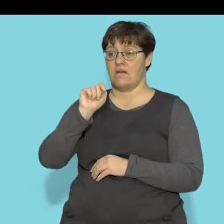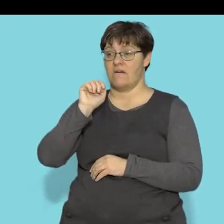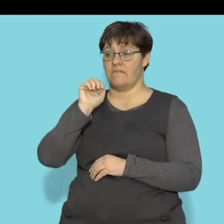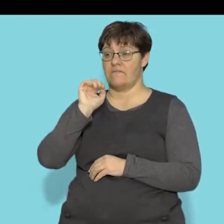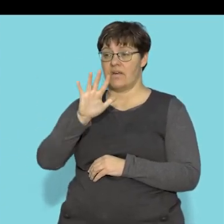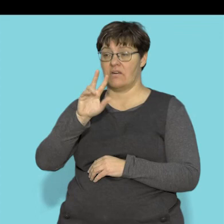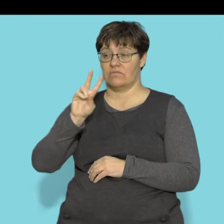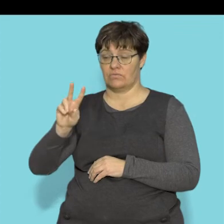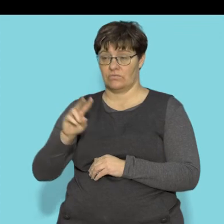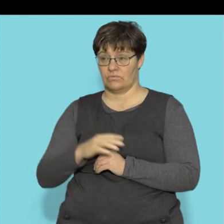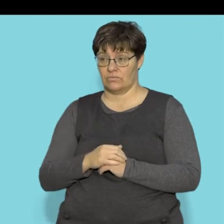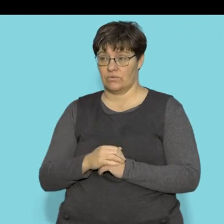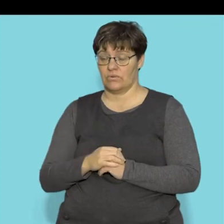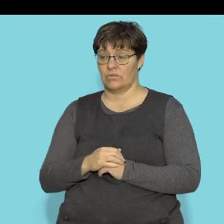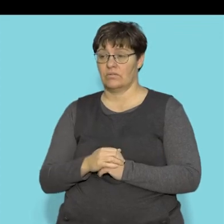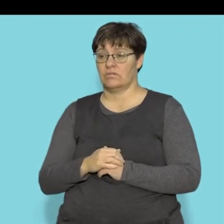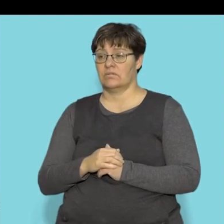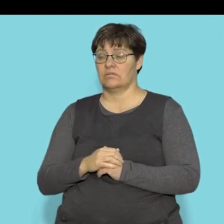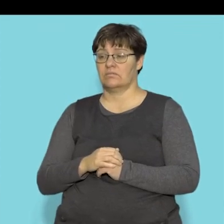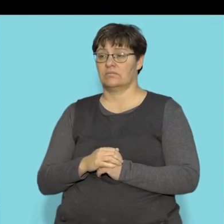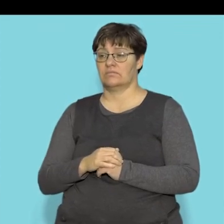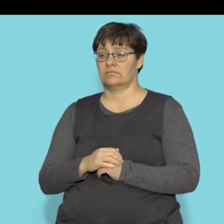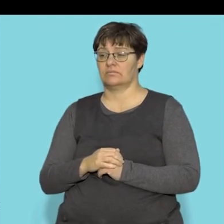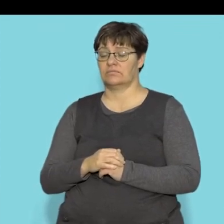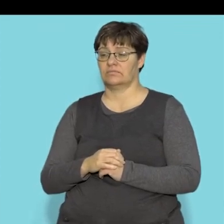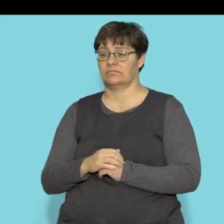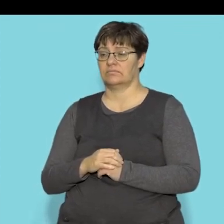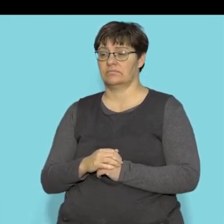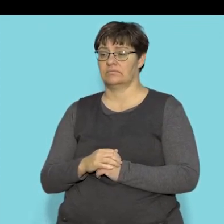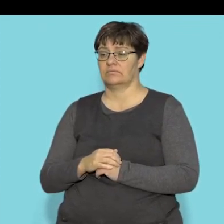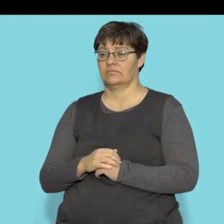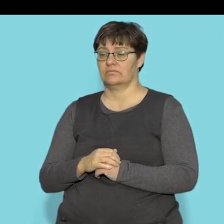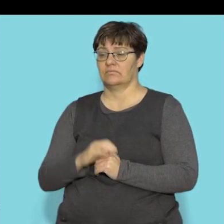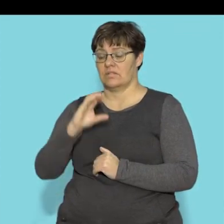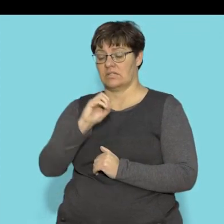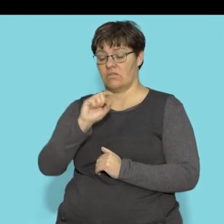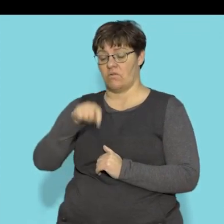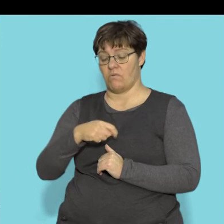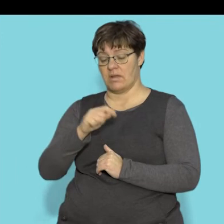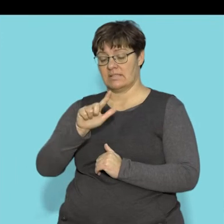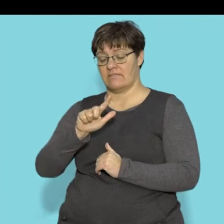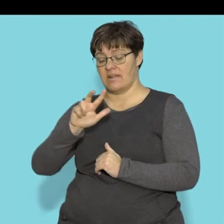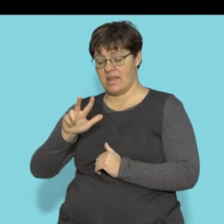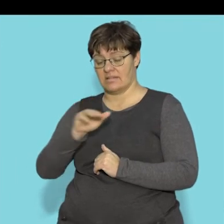of rating. So let's pop that all into my calculator. So it's going to be